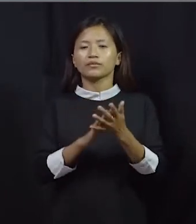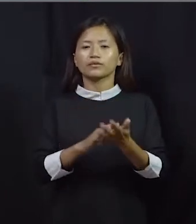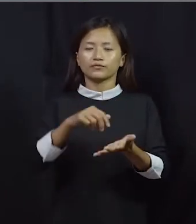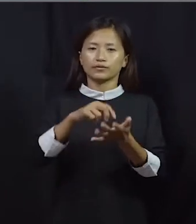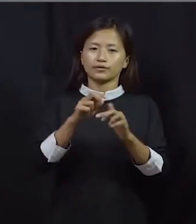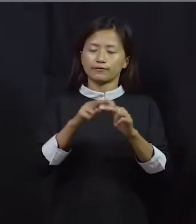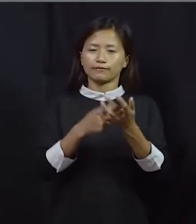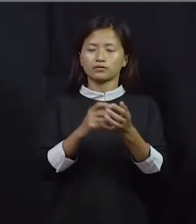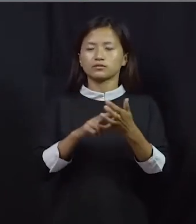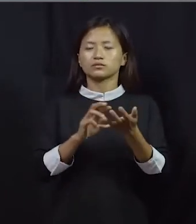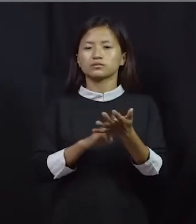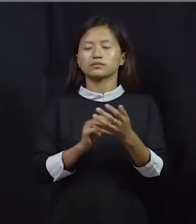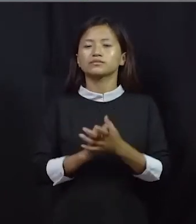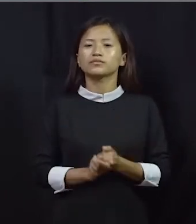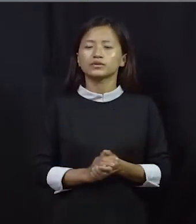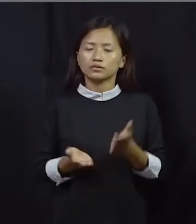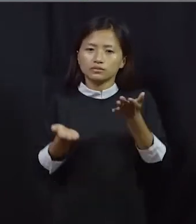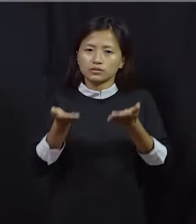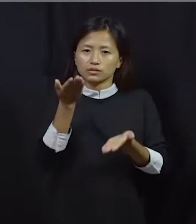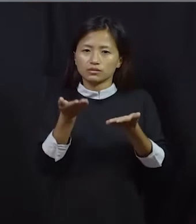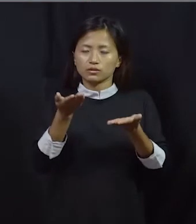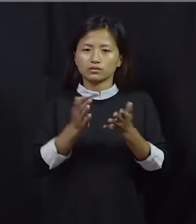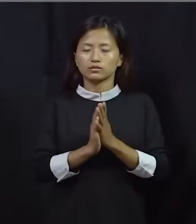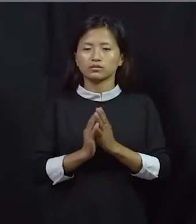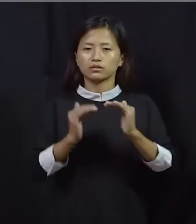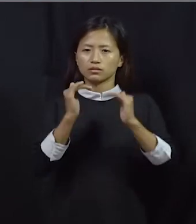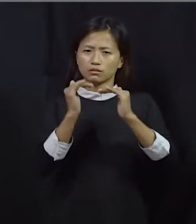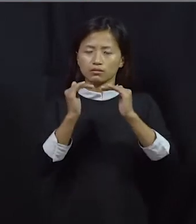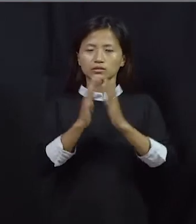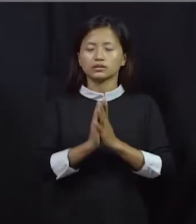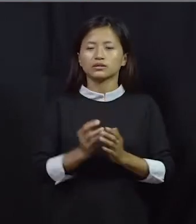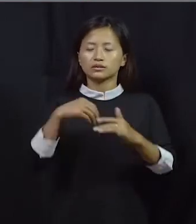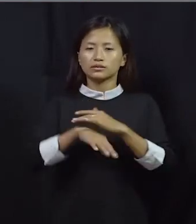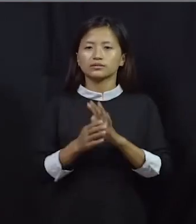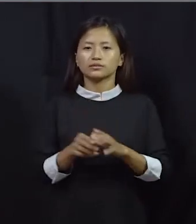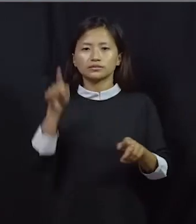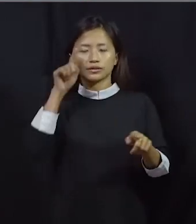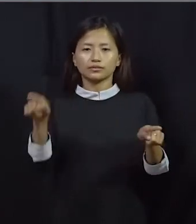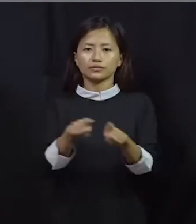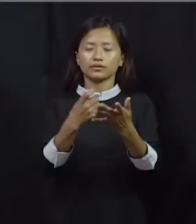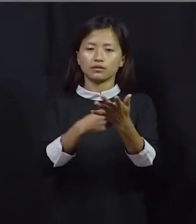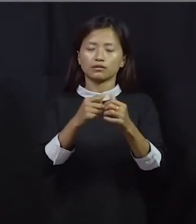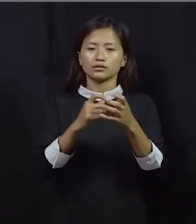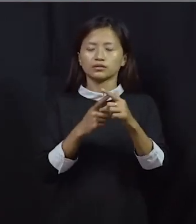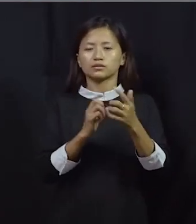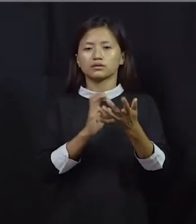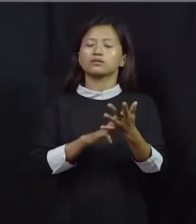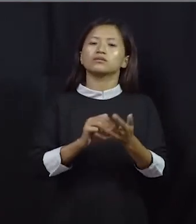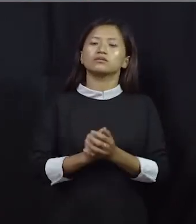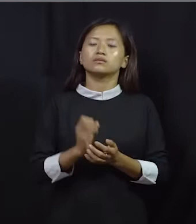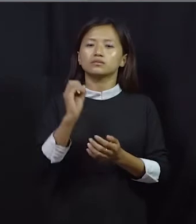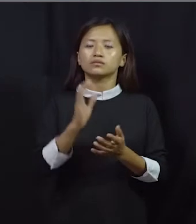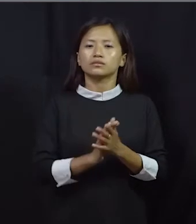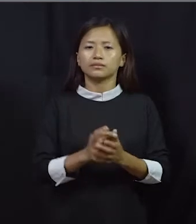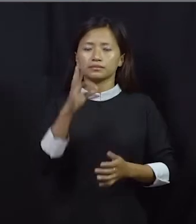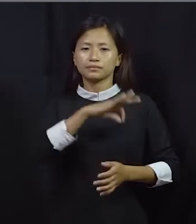firm. It can be equally or it can be in a agreed ratio. So the